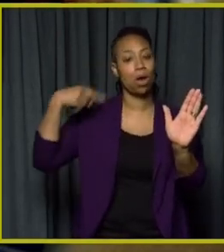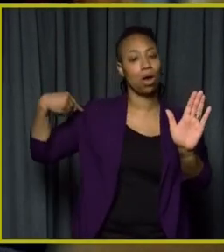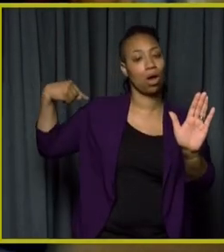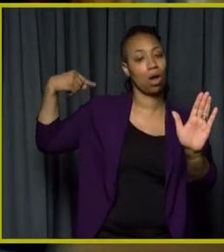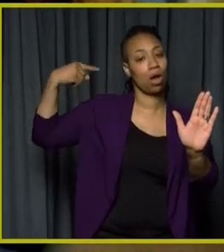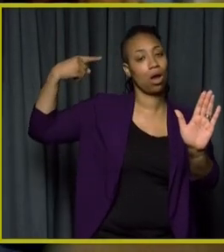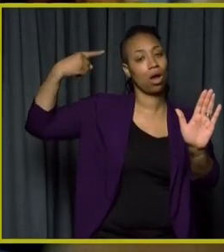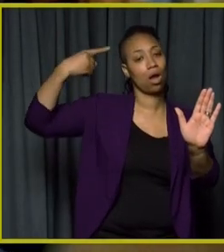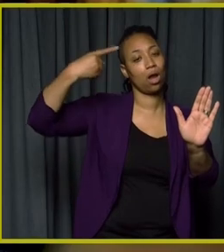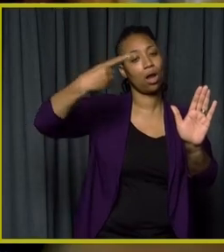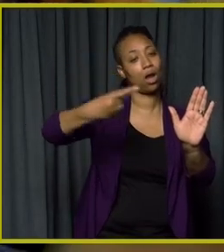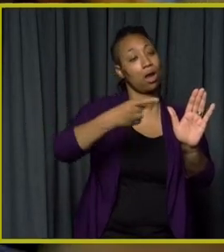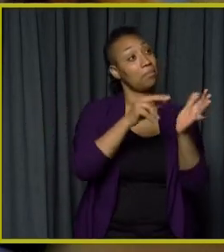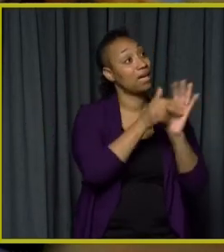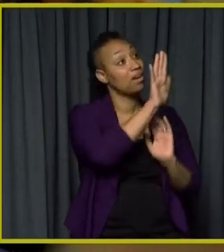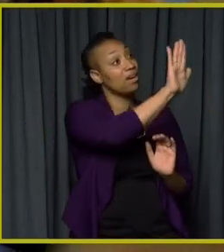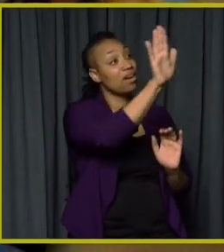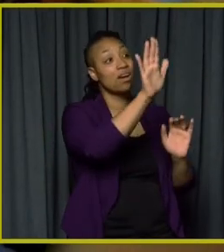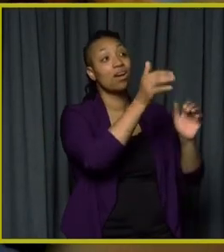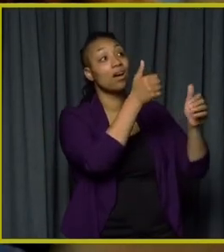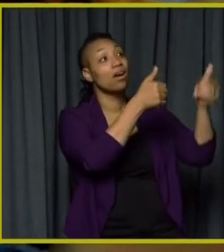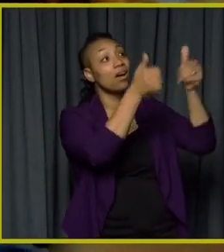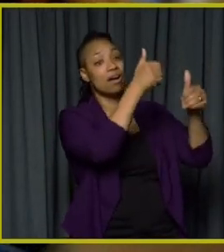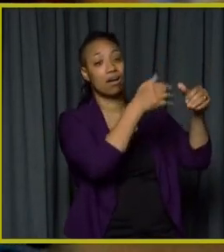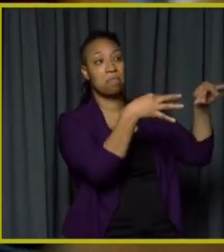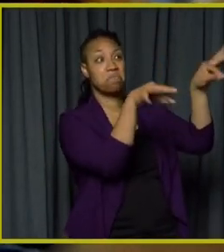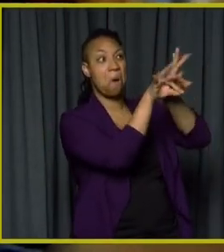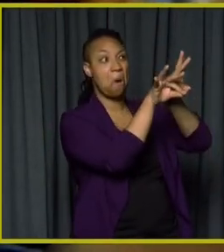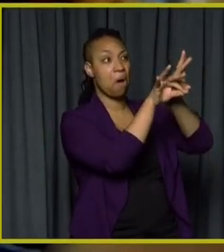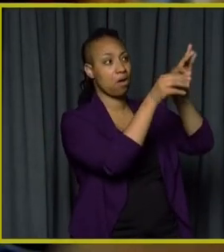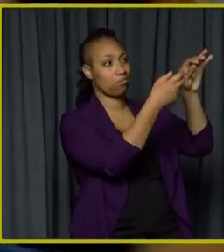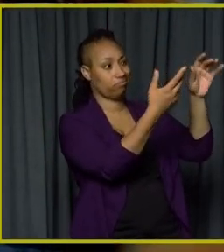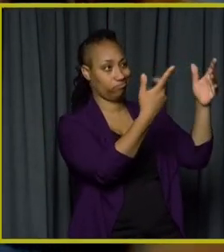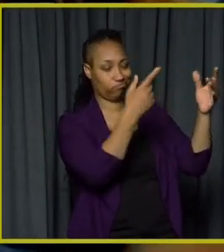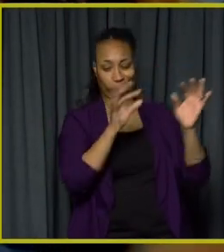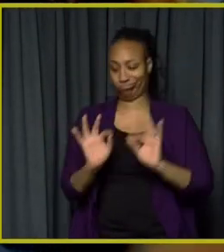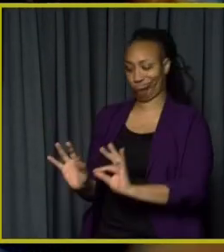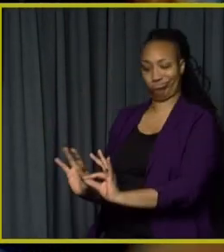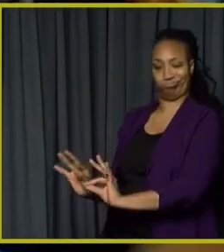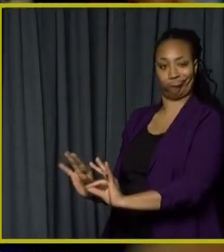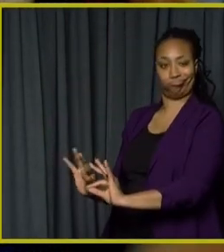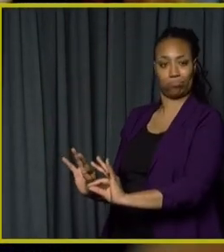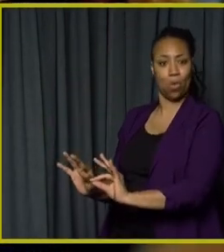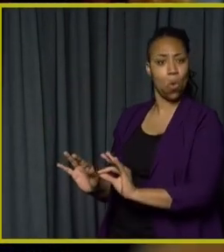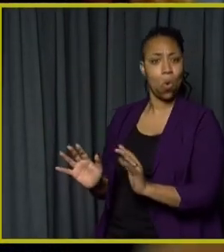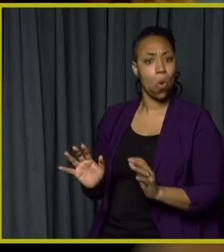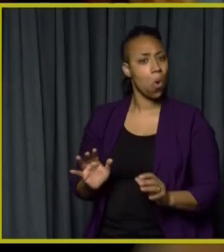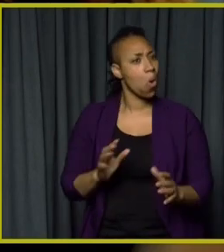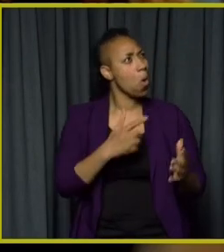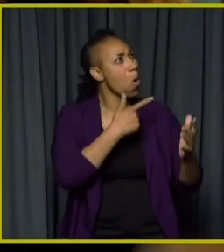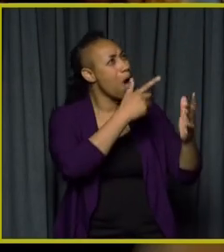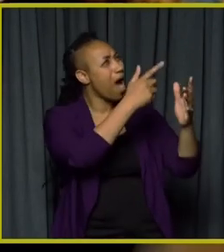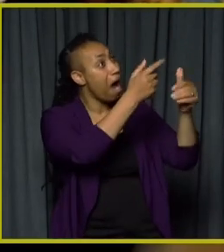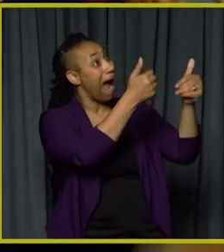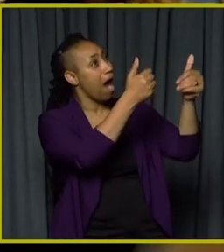than other lives. Some lives are just disposable. So I think that